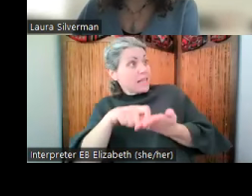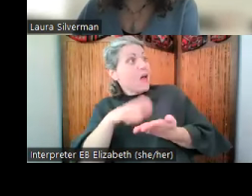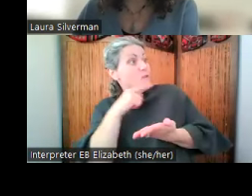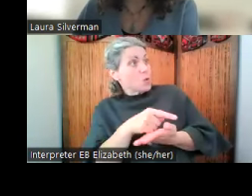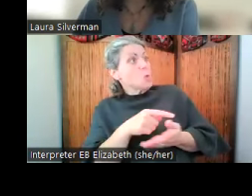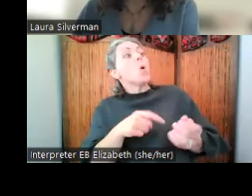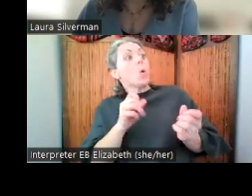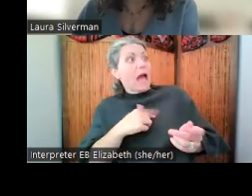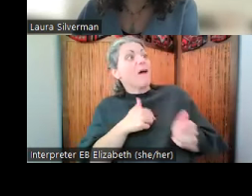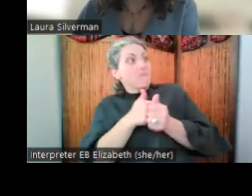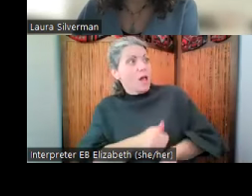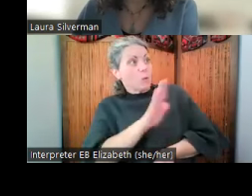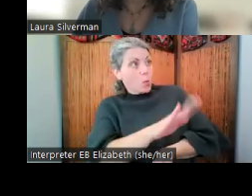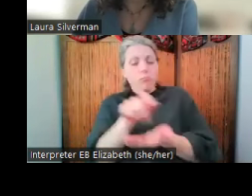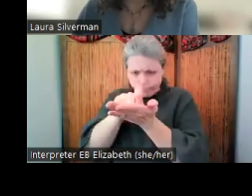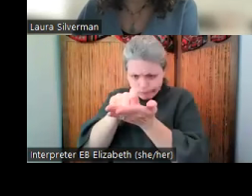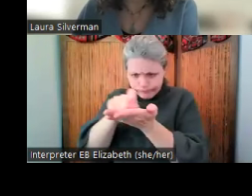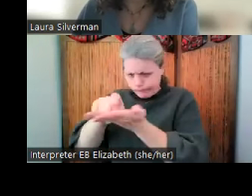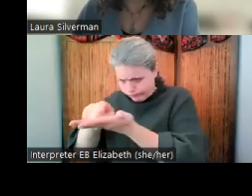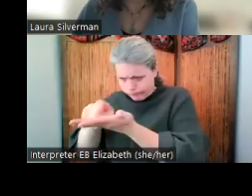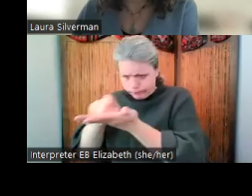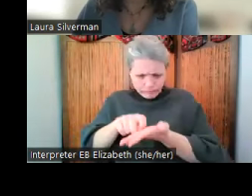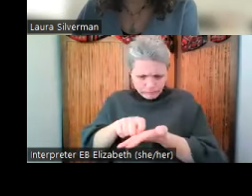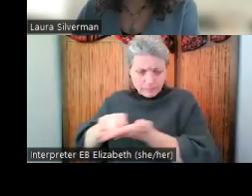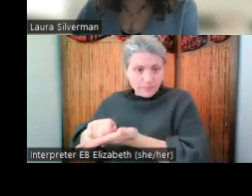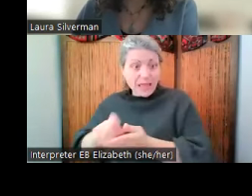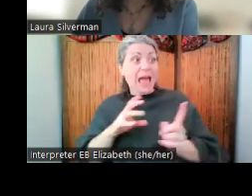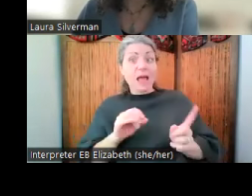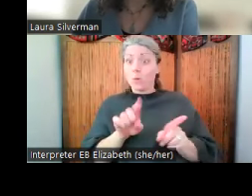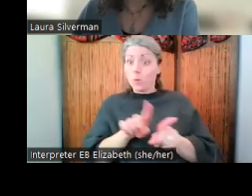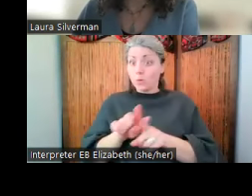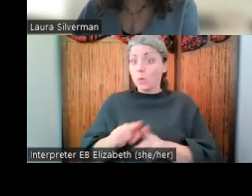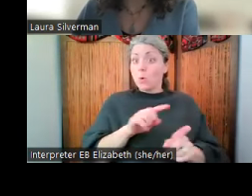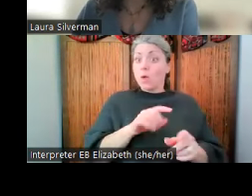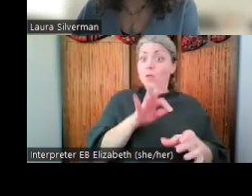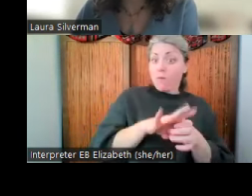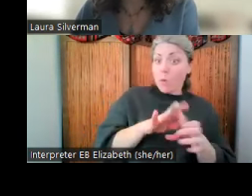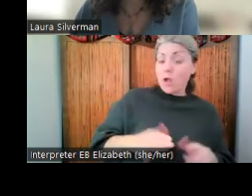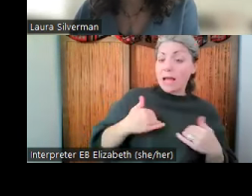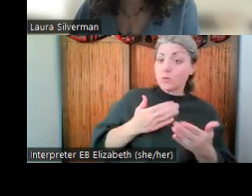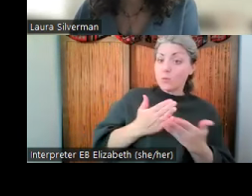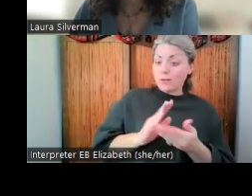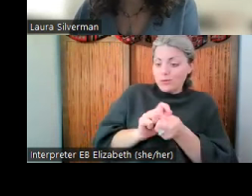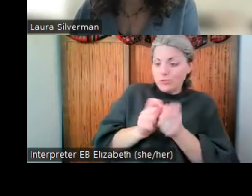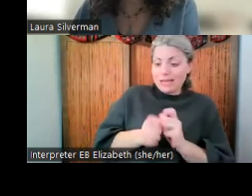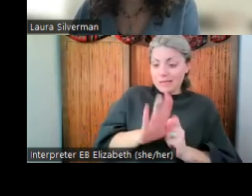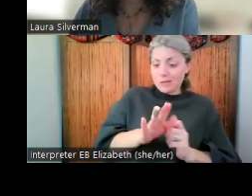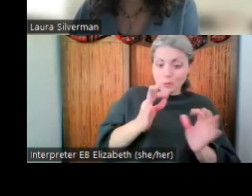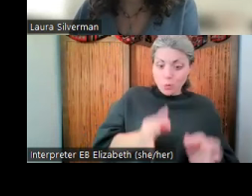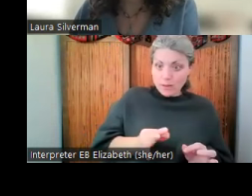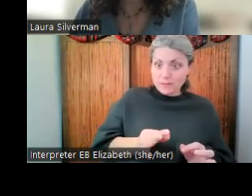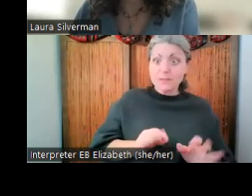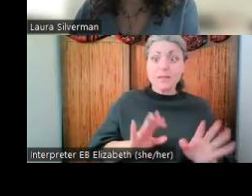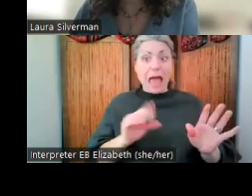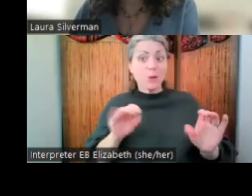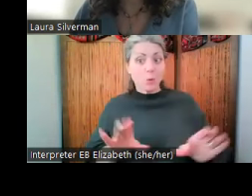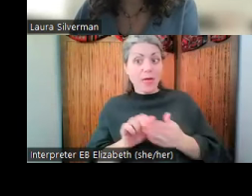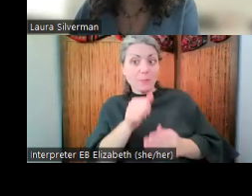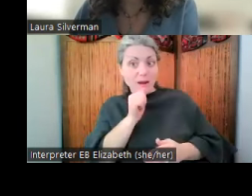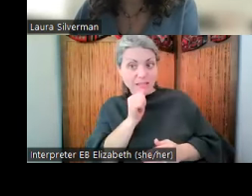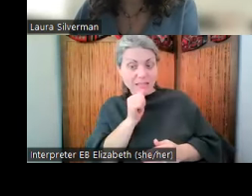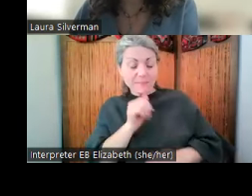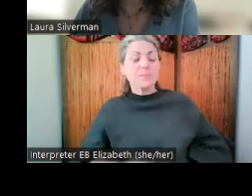choices privately and to change choices privately prior to casting the vote. If an assistant notices